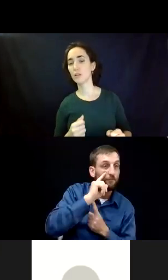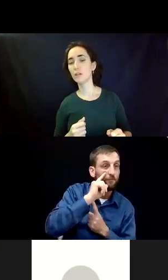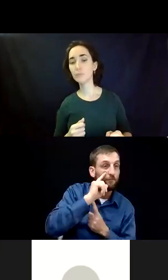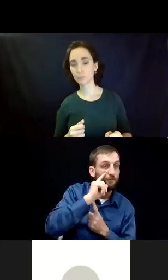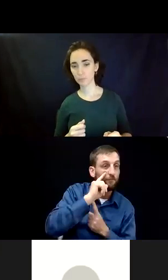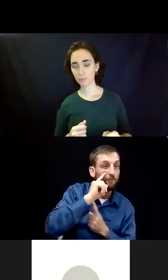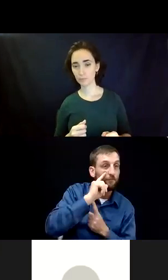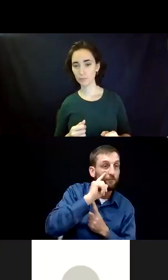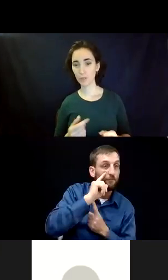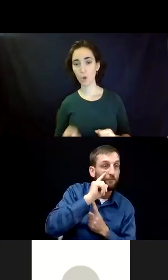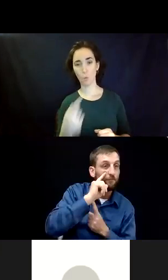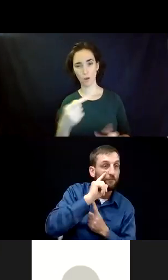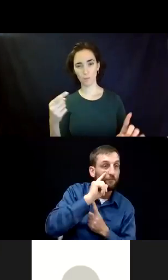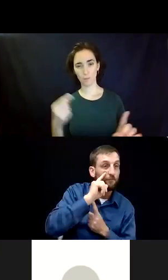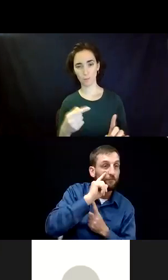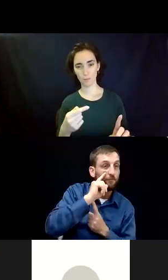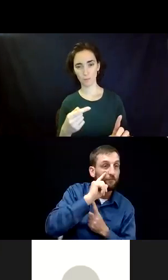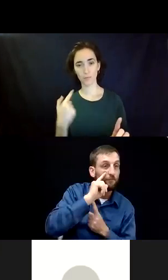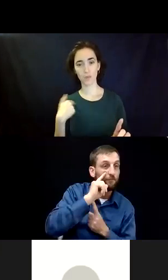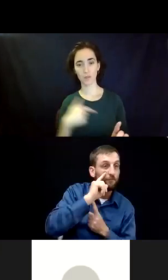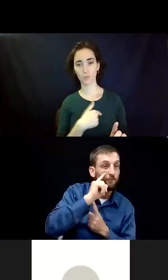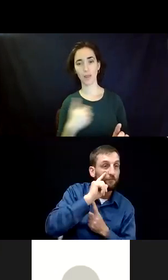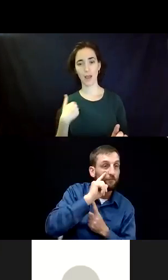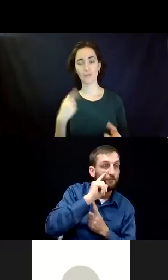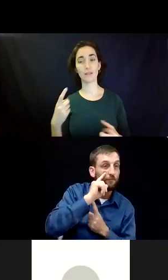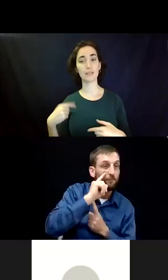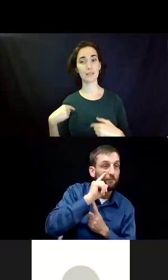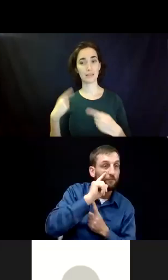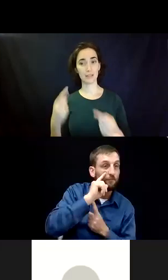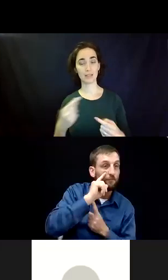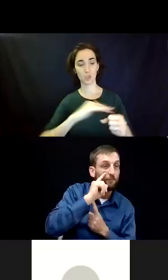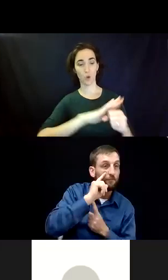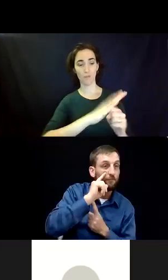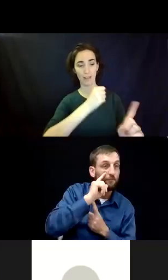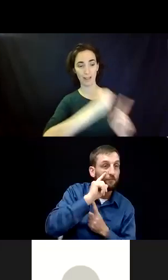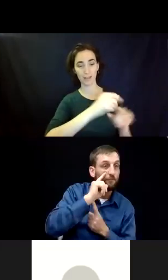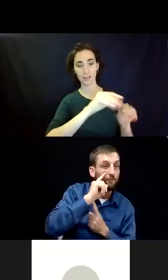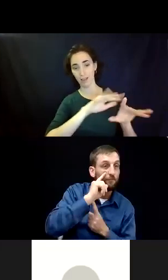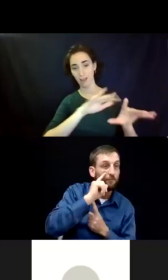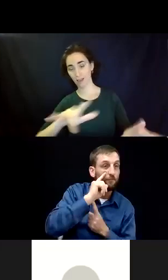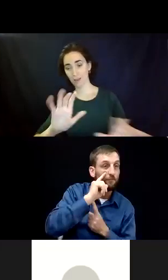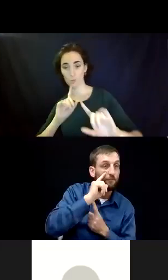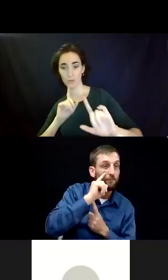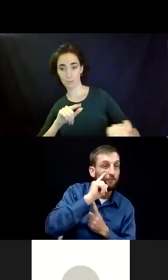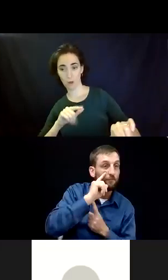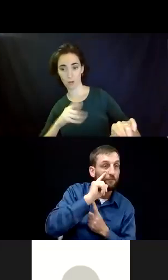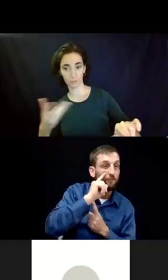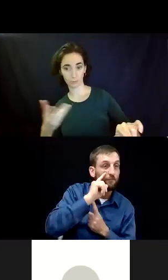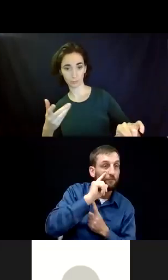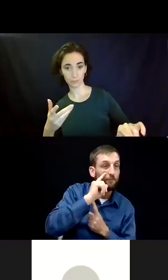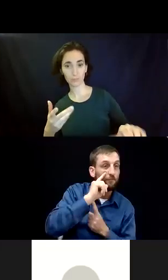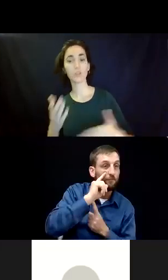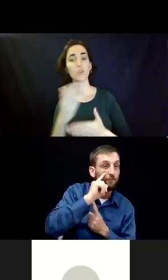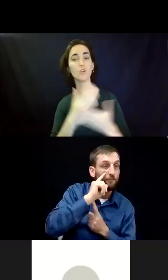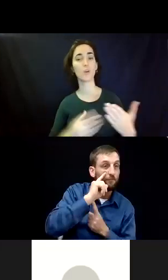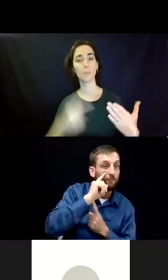we have, since we have responded to the COVID pandemic, is that we have some mental